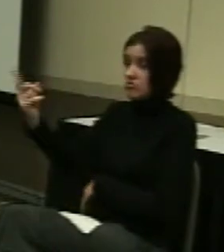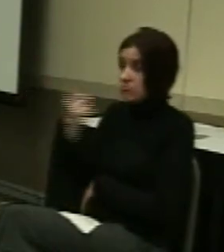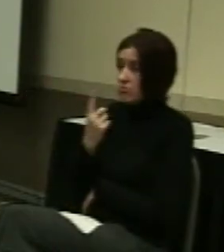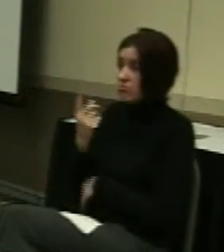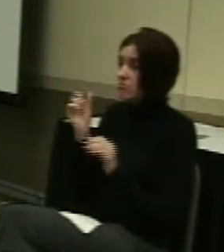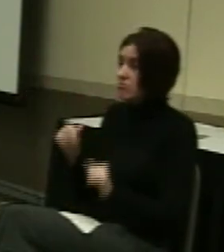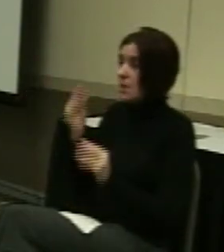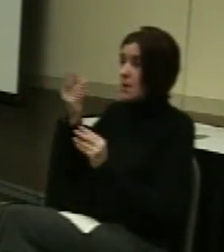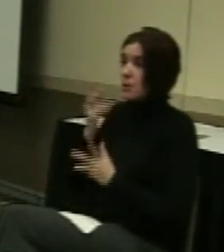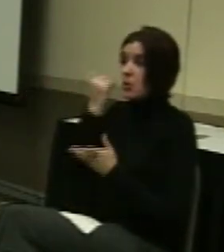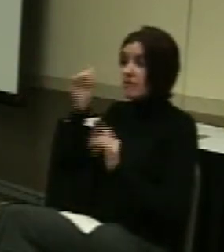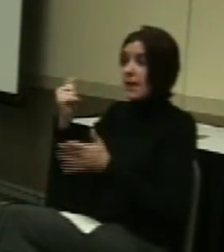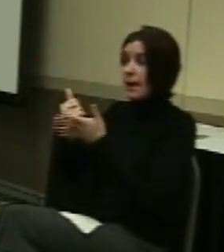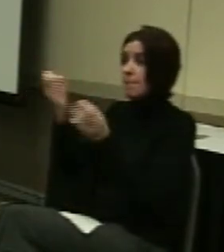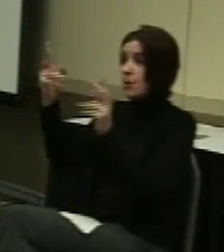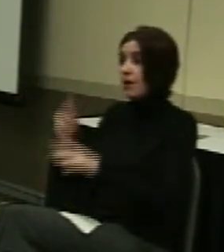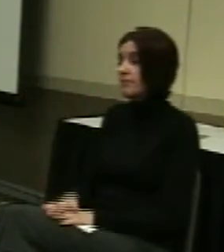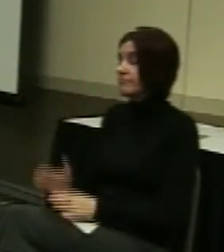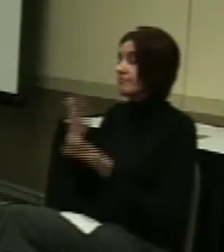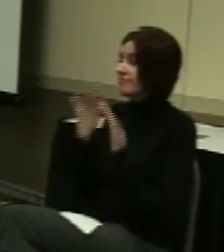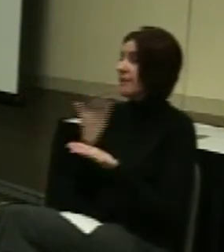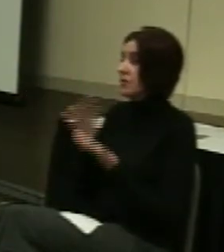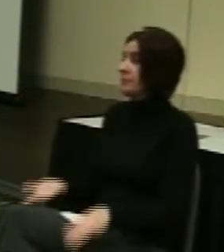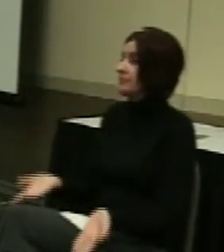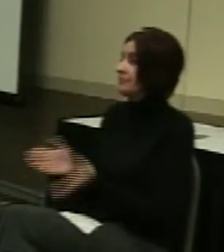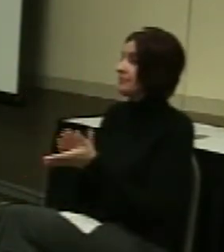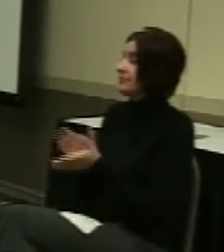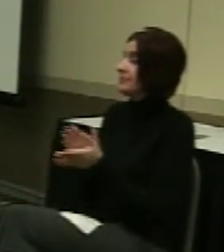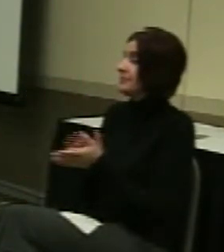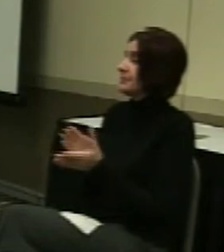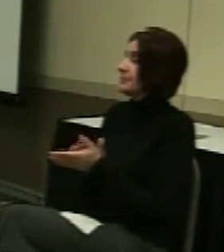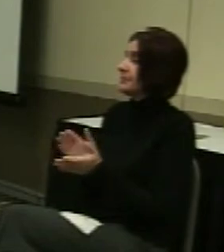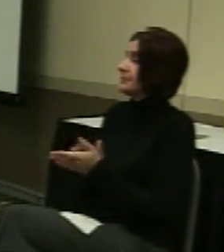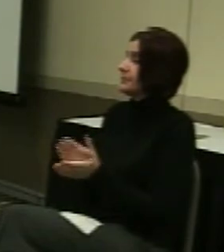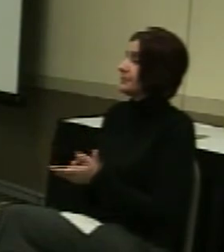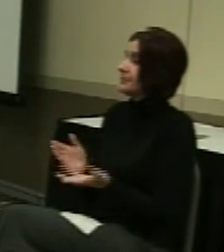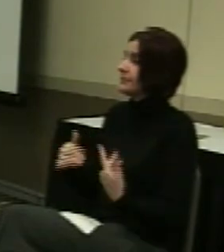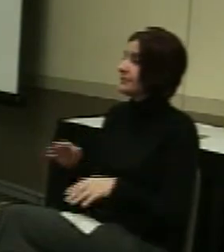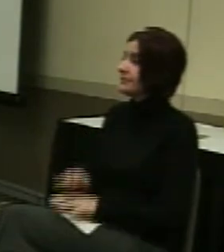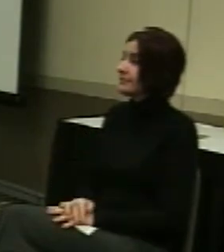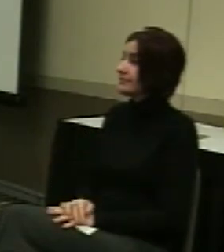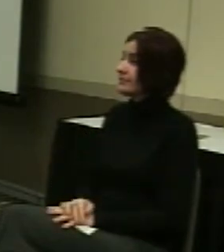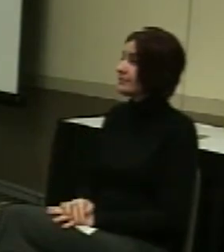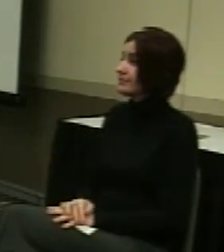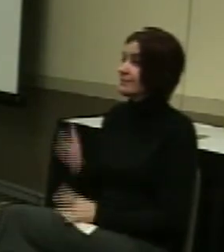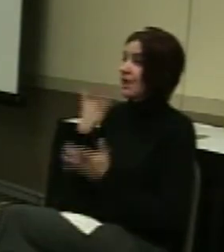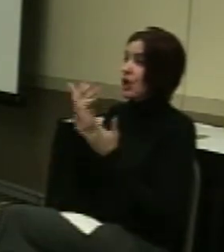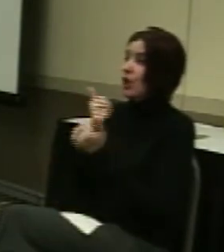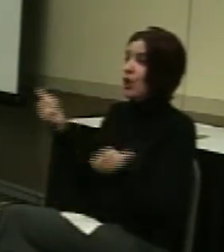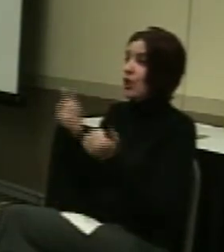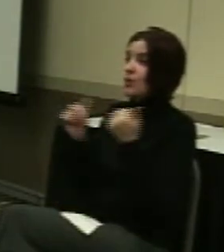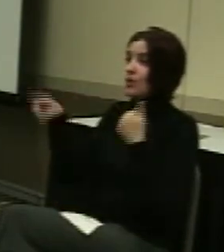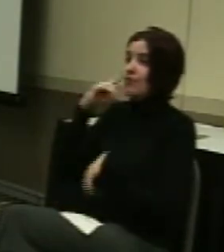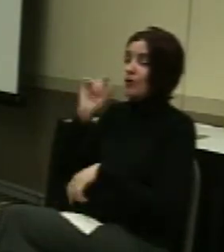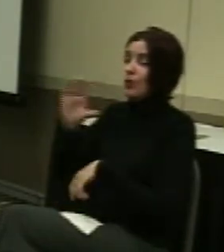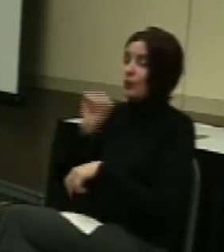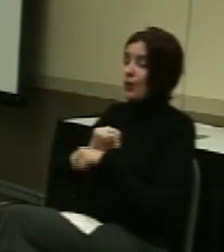assistance. Okay? Thank you, and good luck to you in your good work.